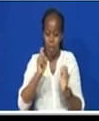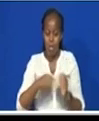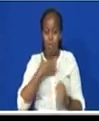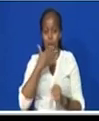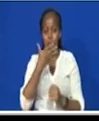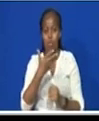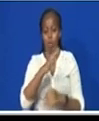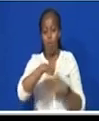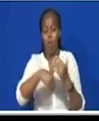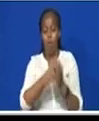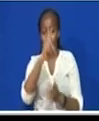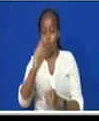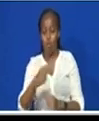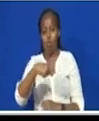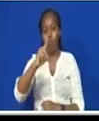questions correctly.